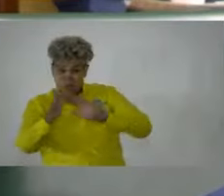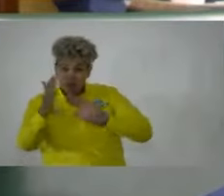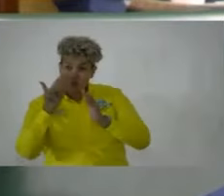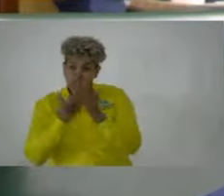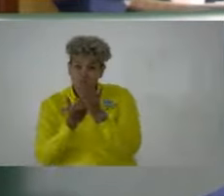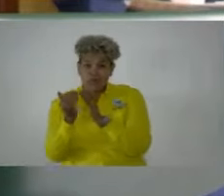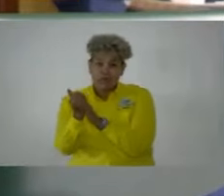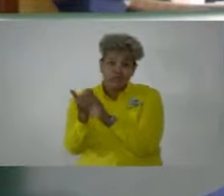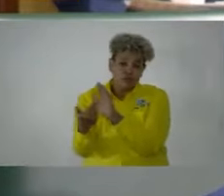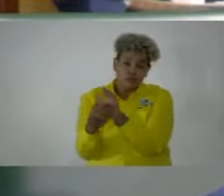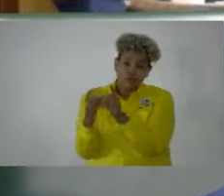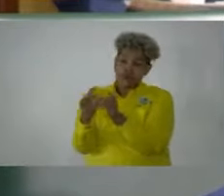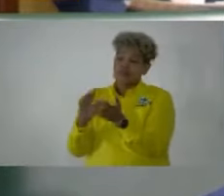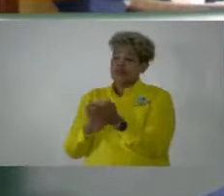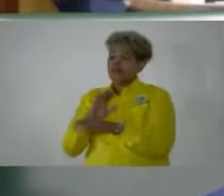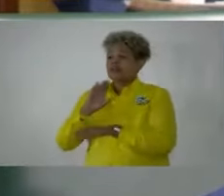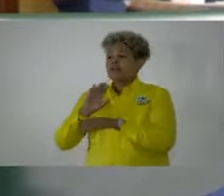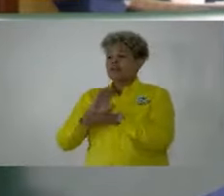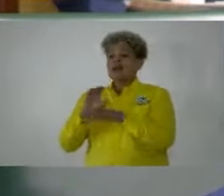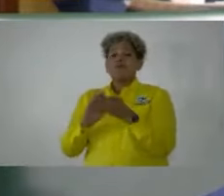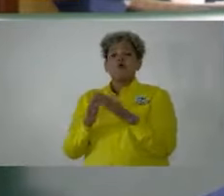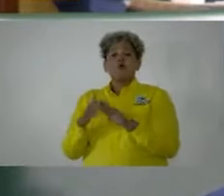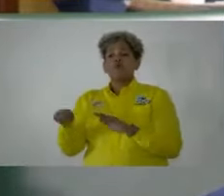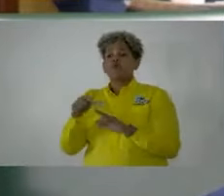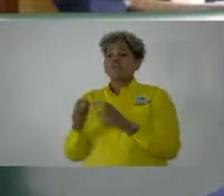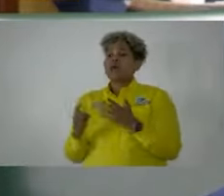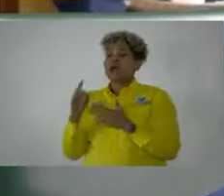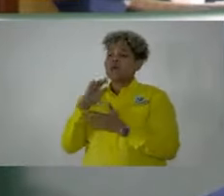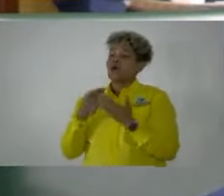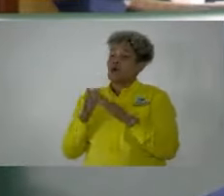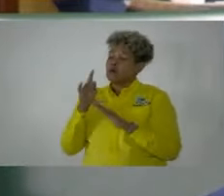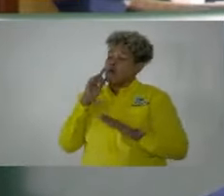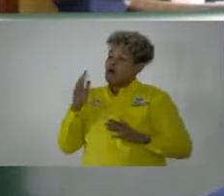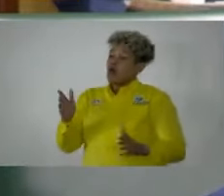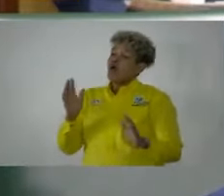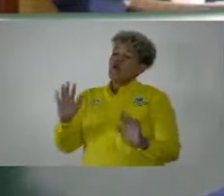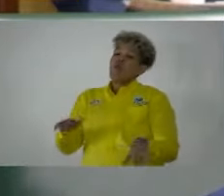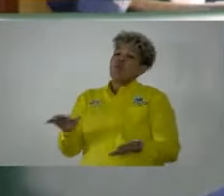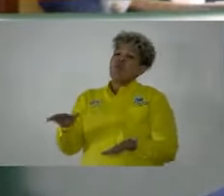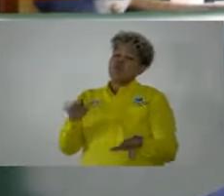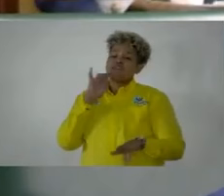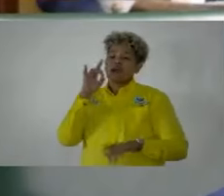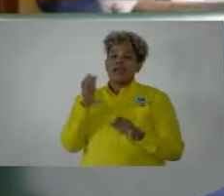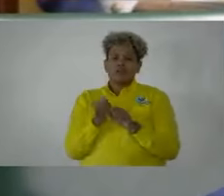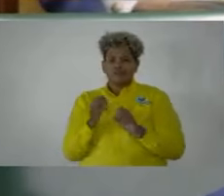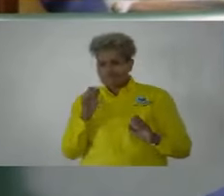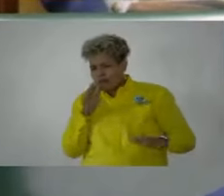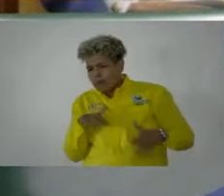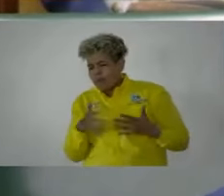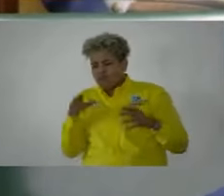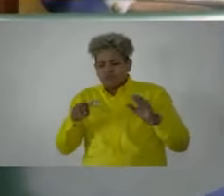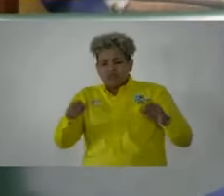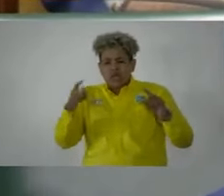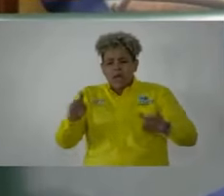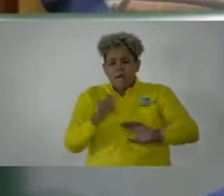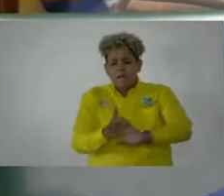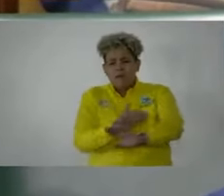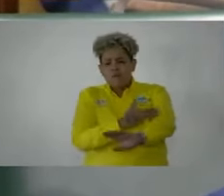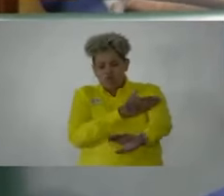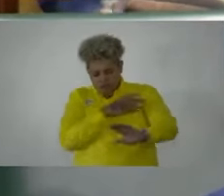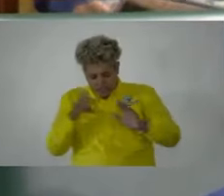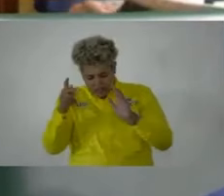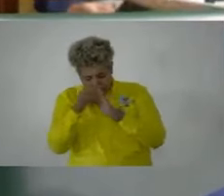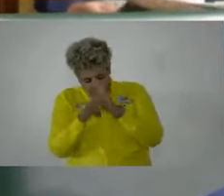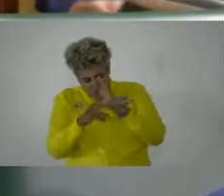leadership role within CARICOM that has been allowed to atrophy over the past 8 years. A progressive, principled